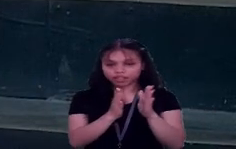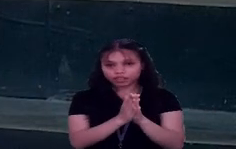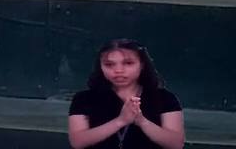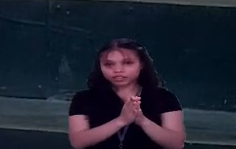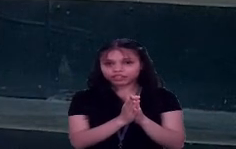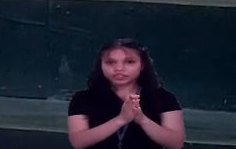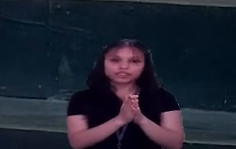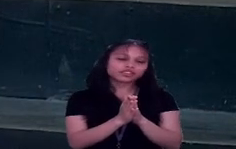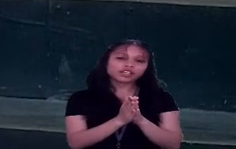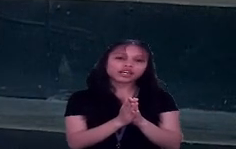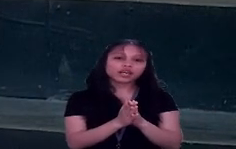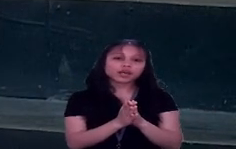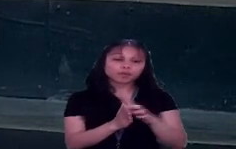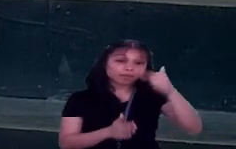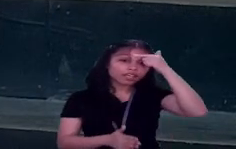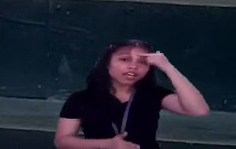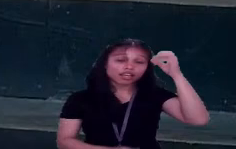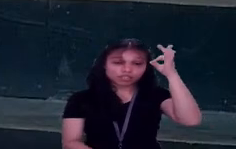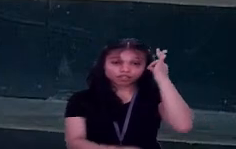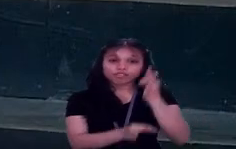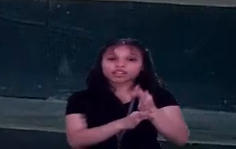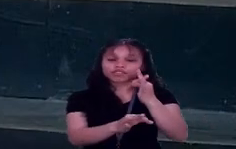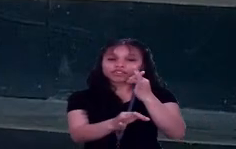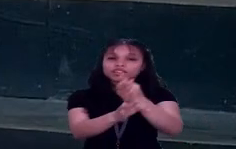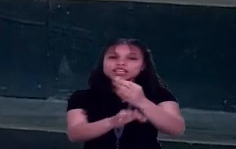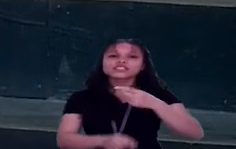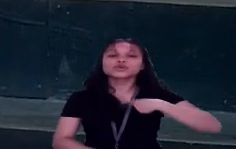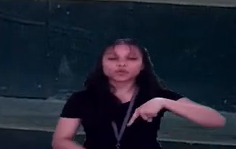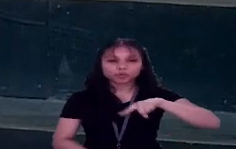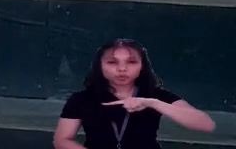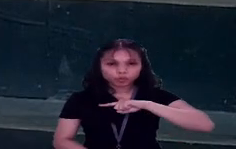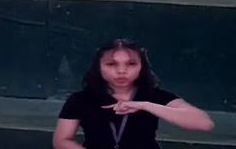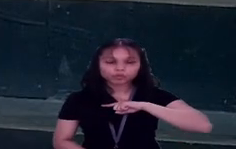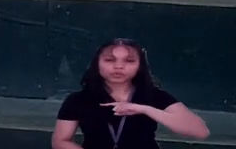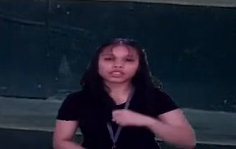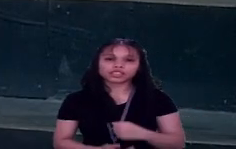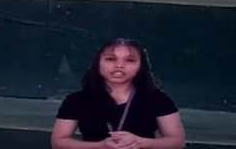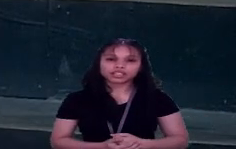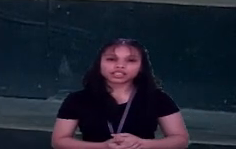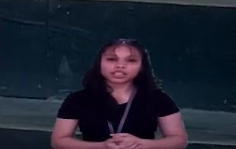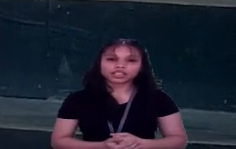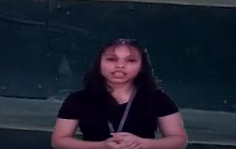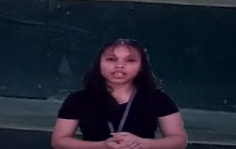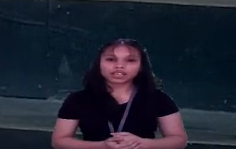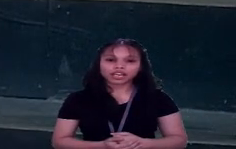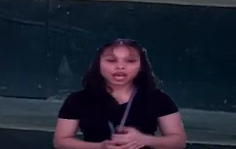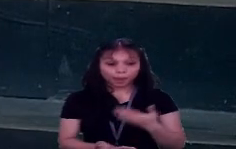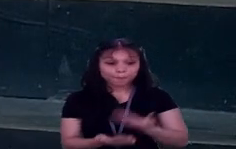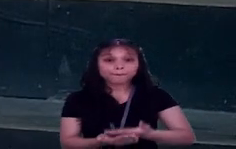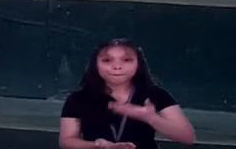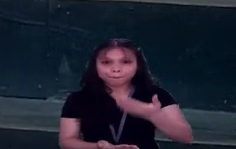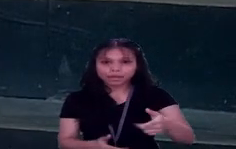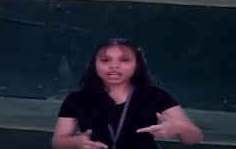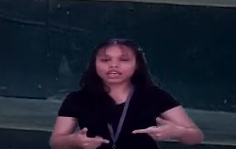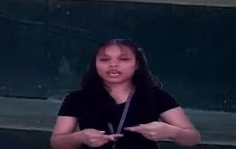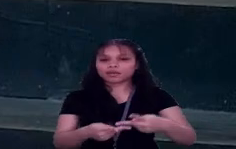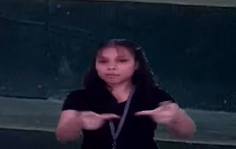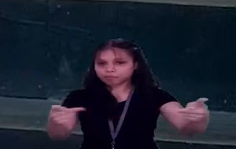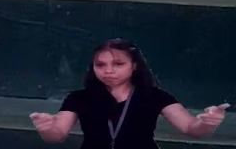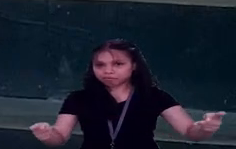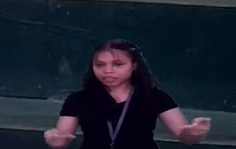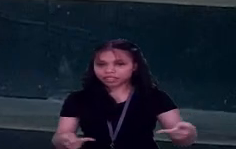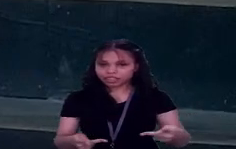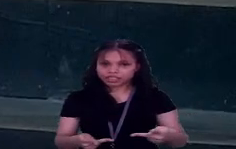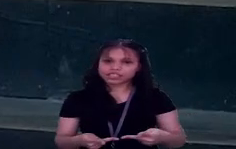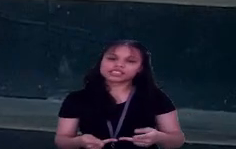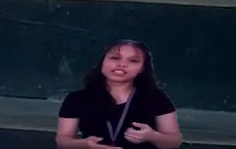us. And because of your faithfulness in doing so, we were able to purchase already a small lot of property in Cambodia in the mission